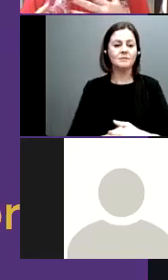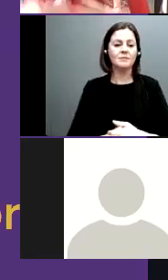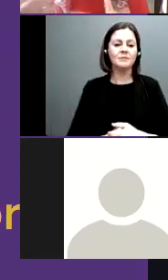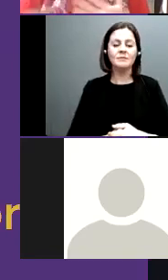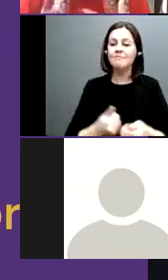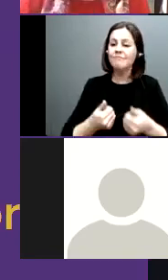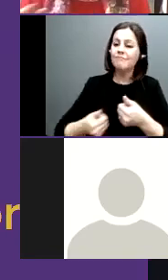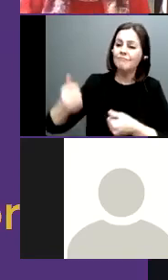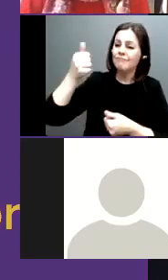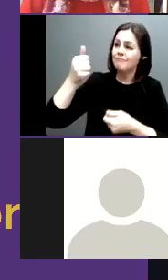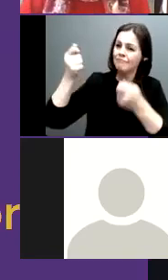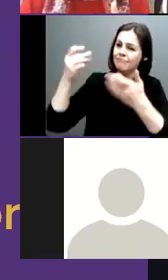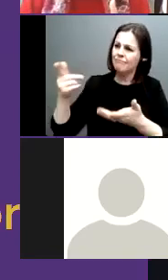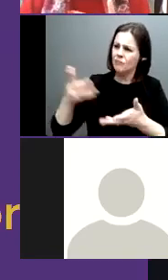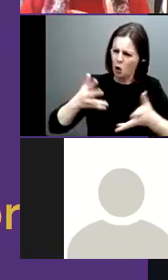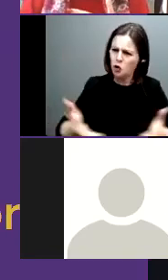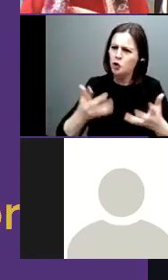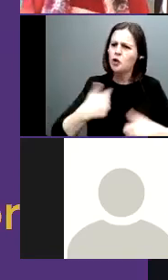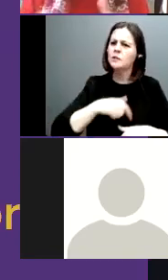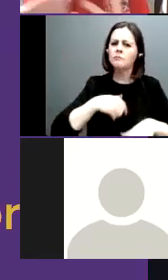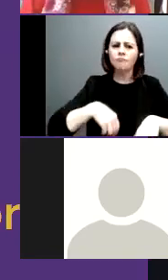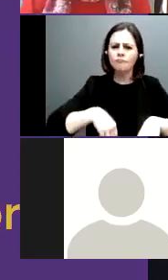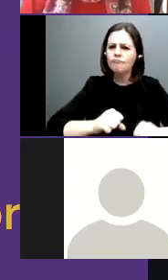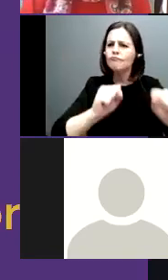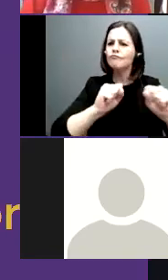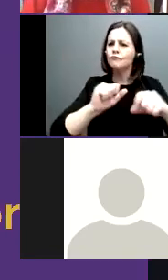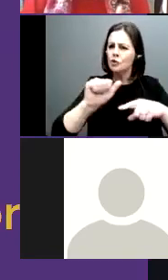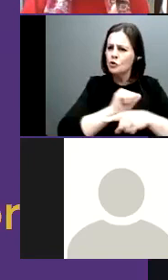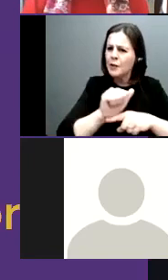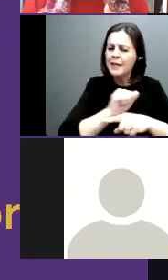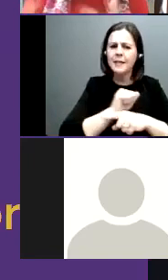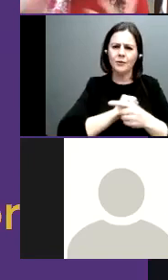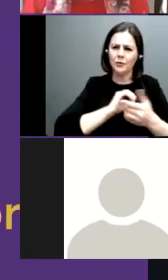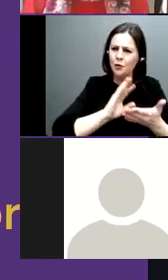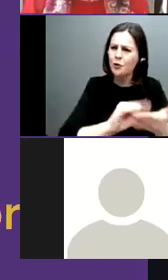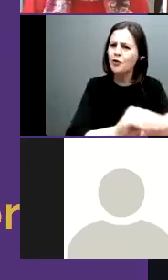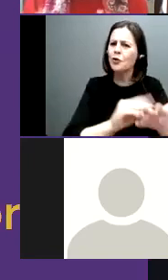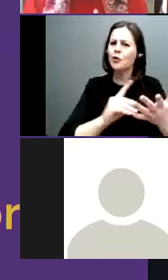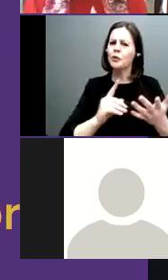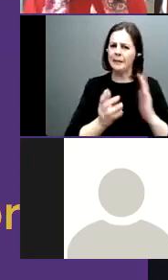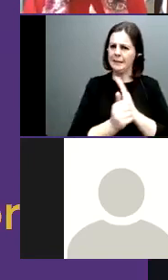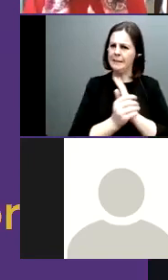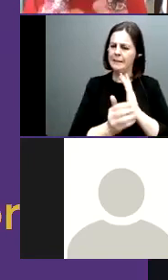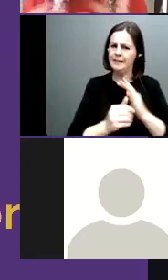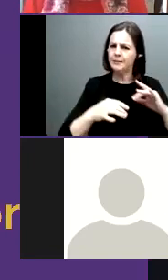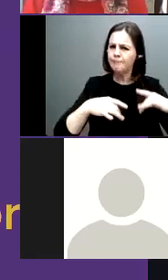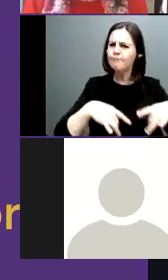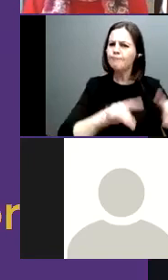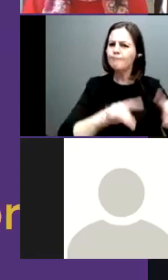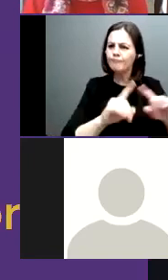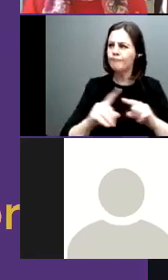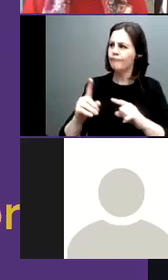further developing ourselves by going to different webinars and trainings and